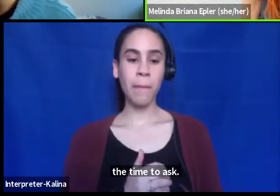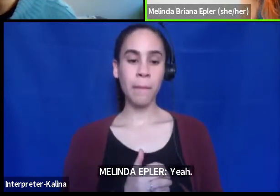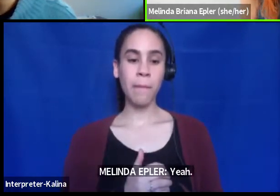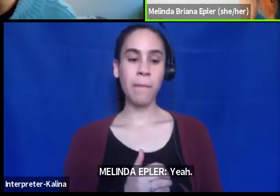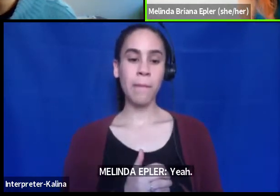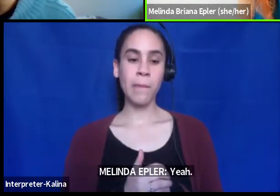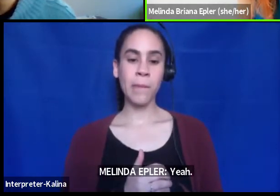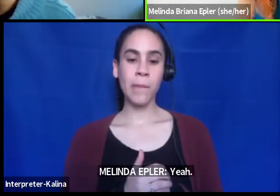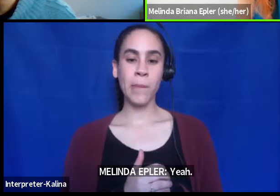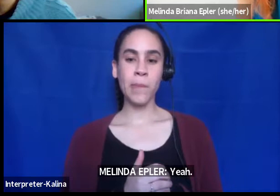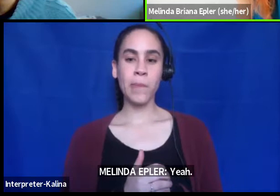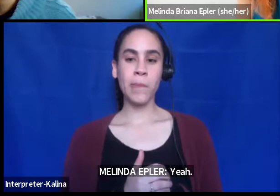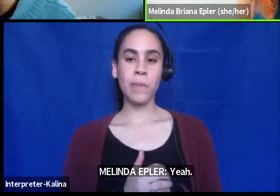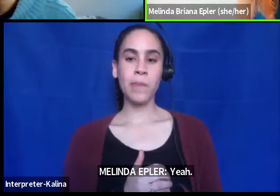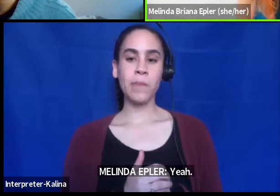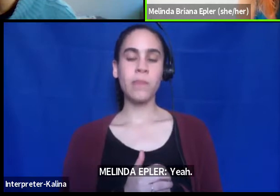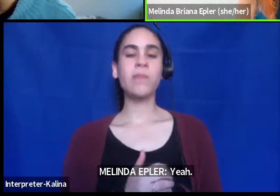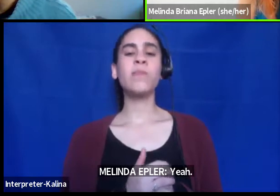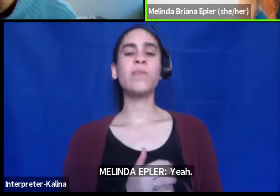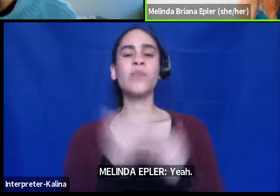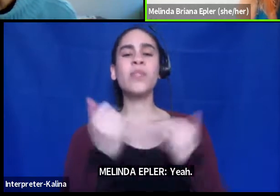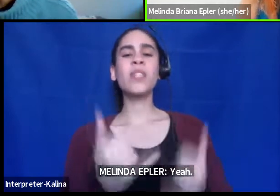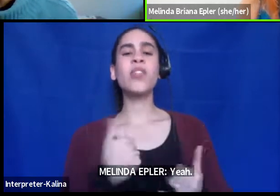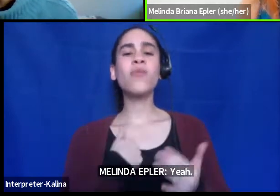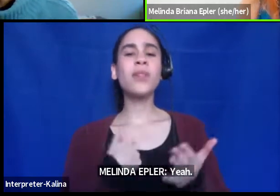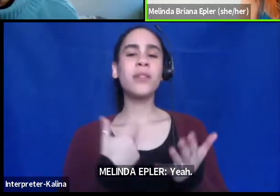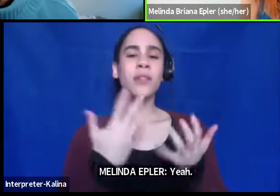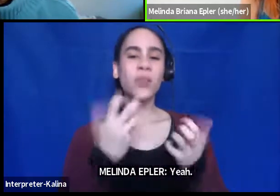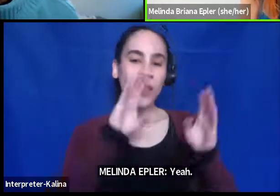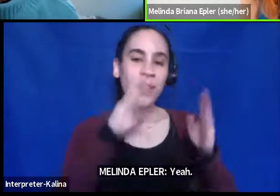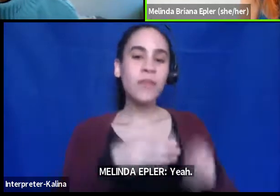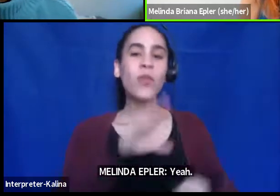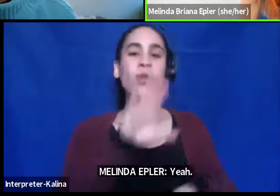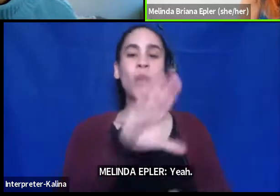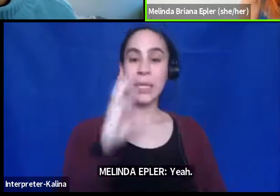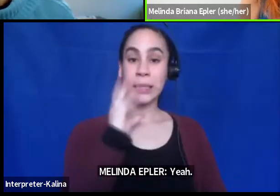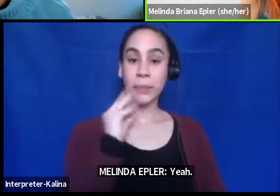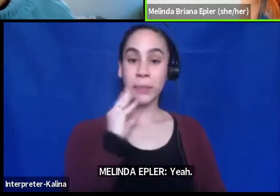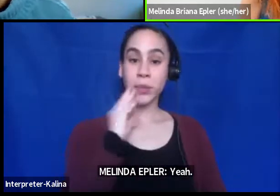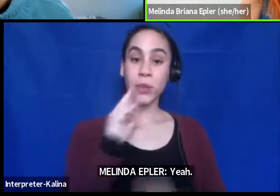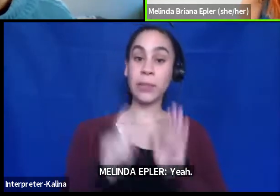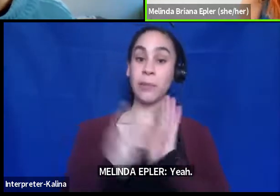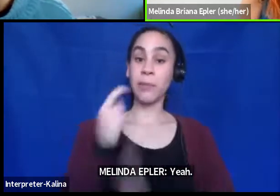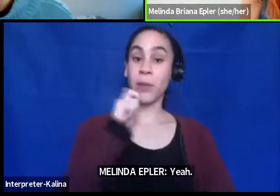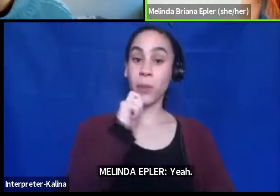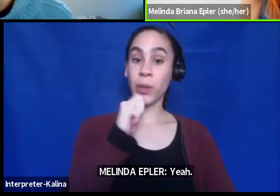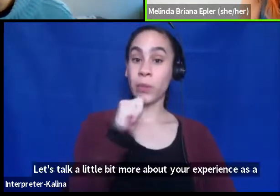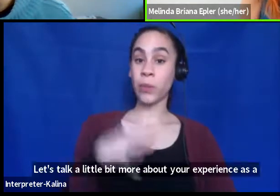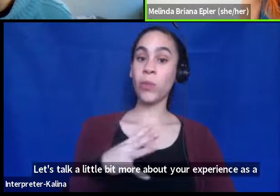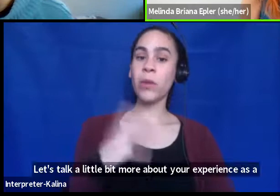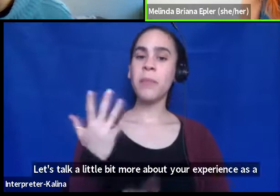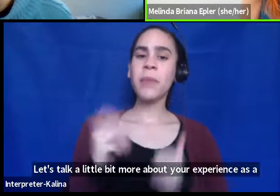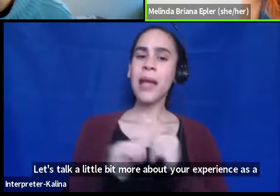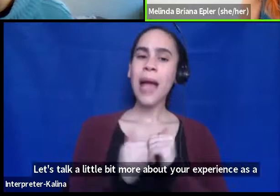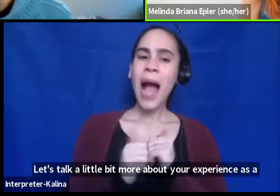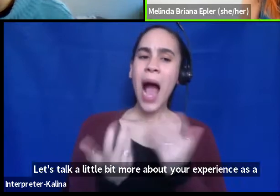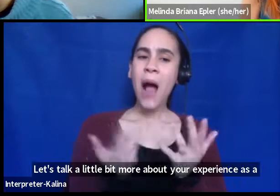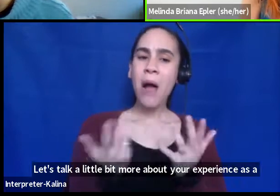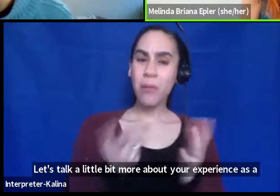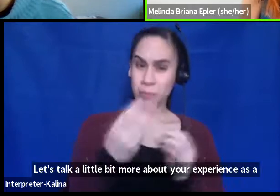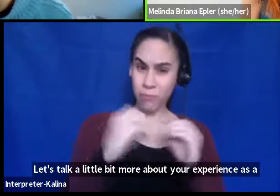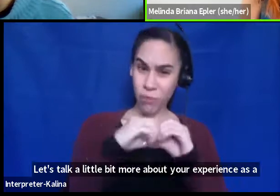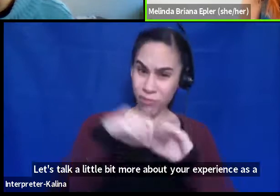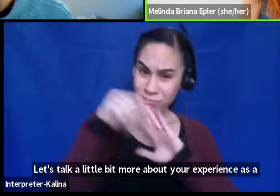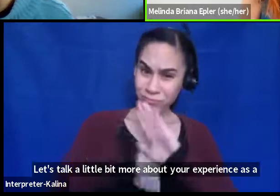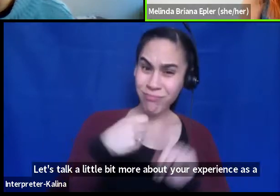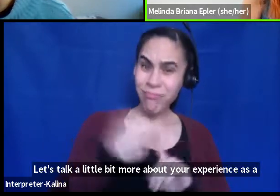Let's talk about a little bit more about your experience as a biracial woman. How does that, can you go deeper into how